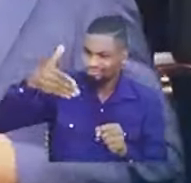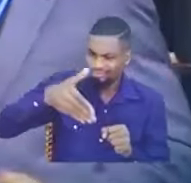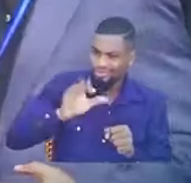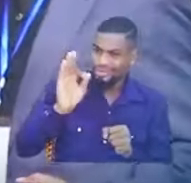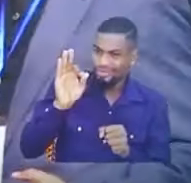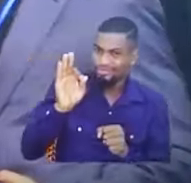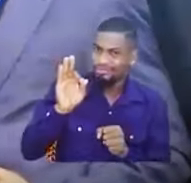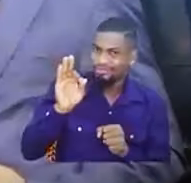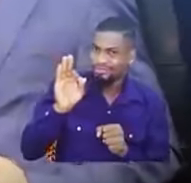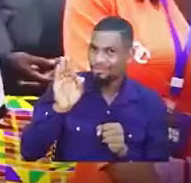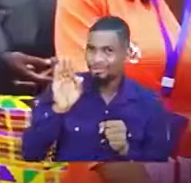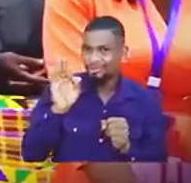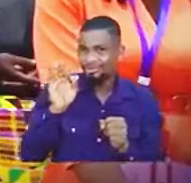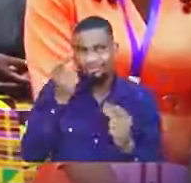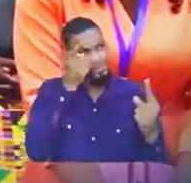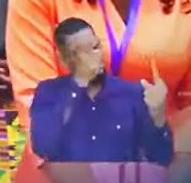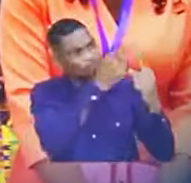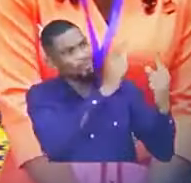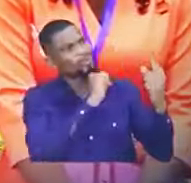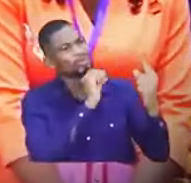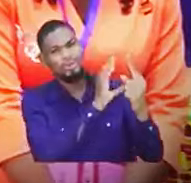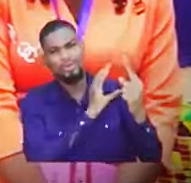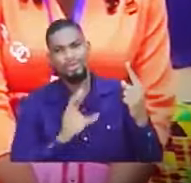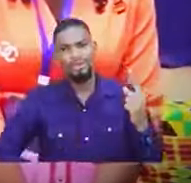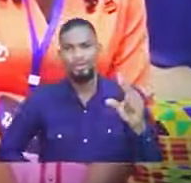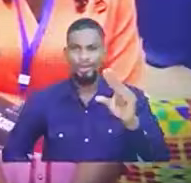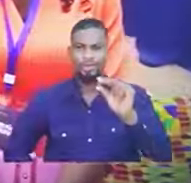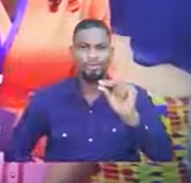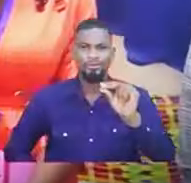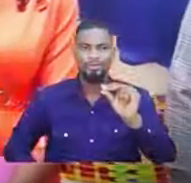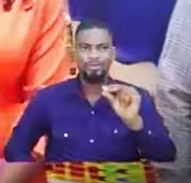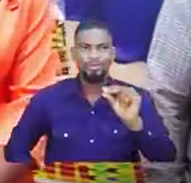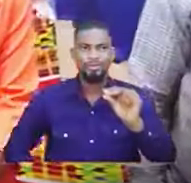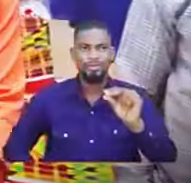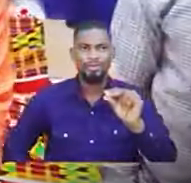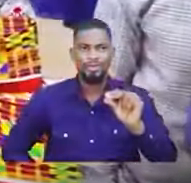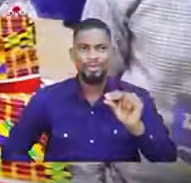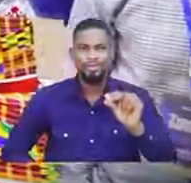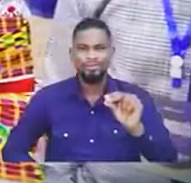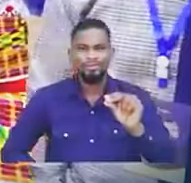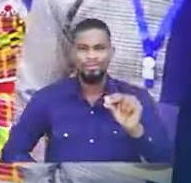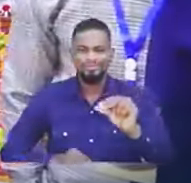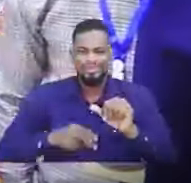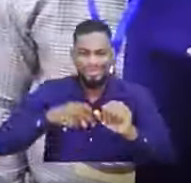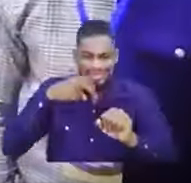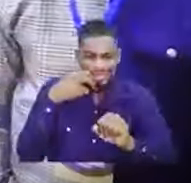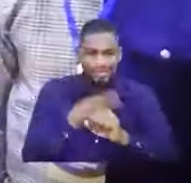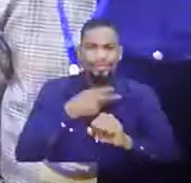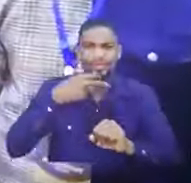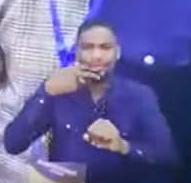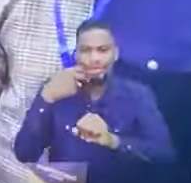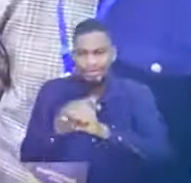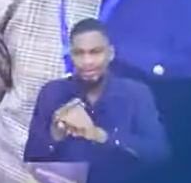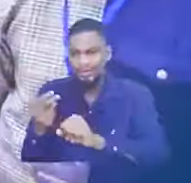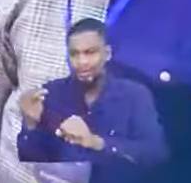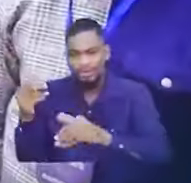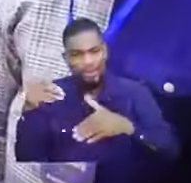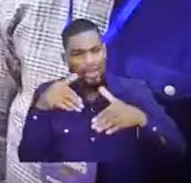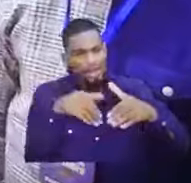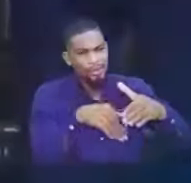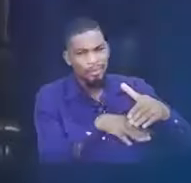not Christ. It is because it's difficult to get a job. So they have come as an